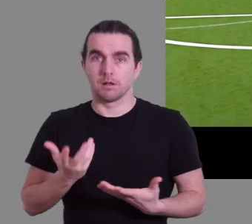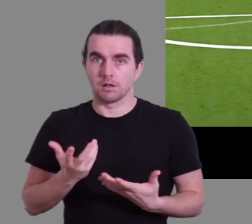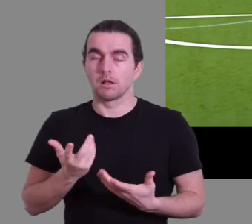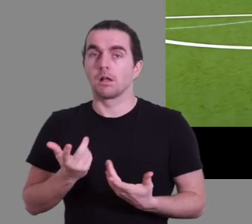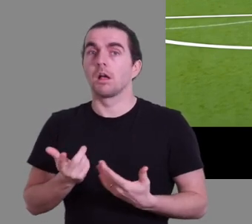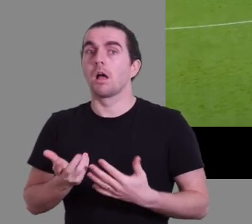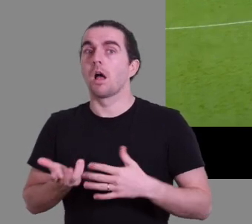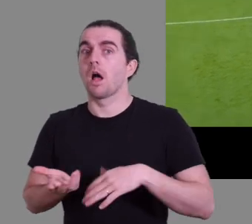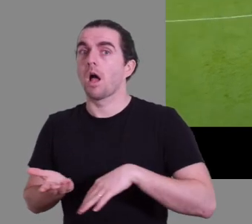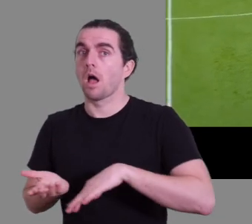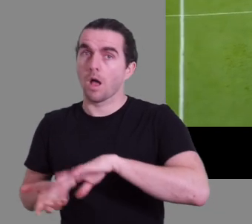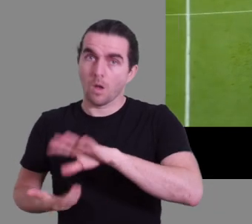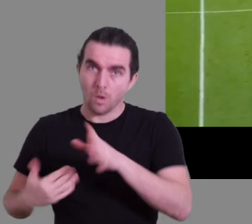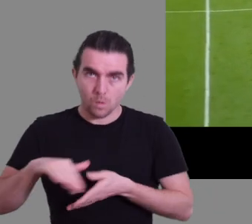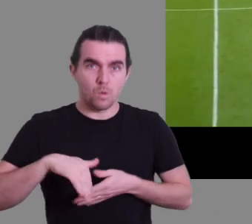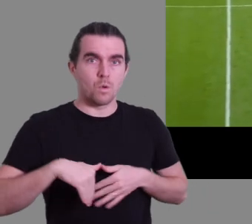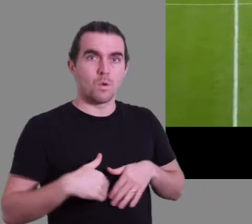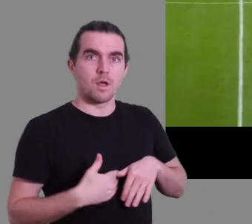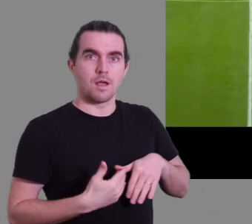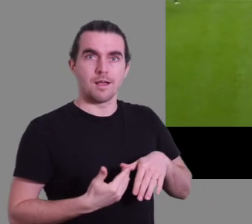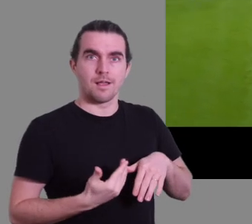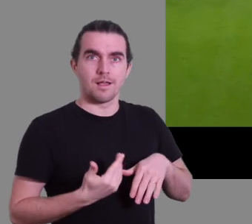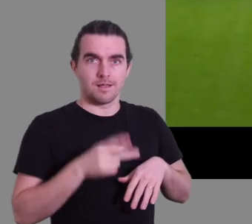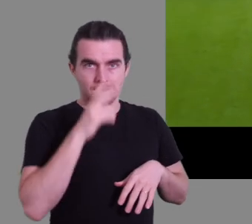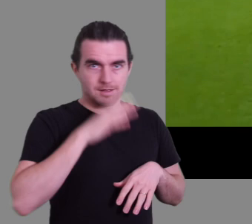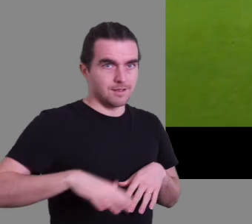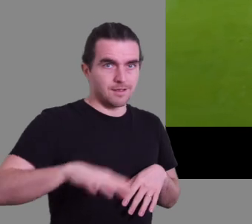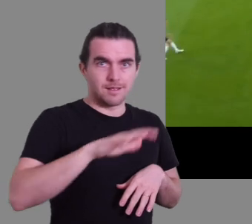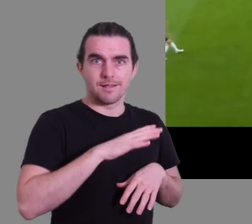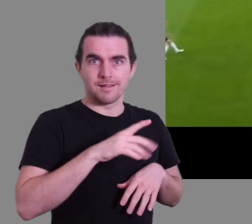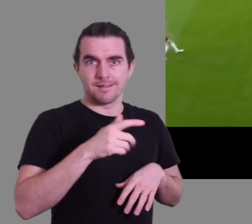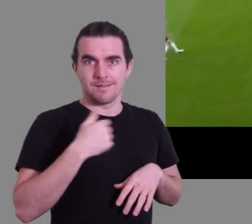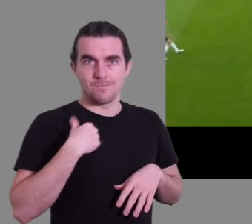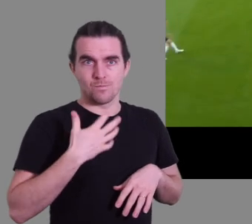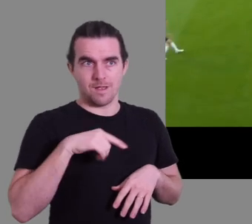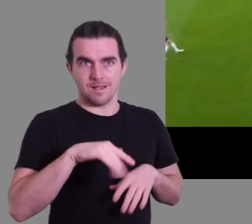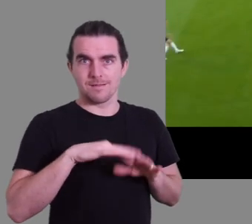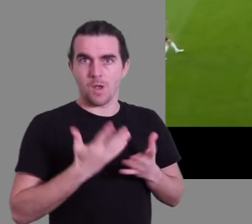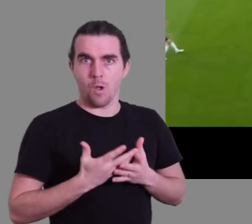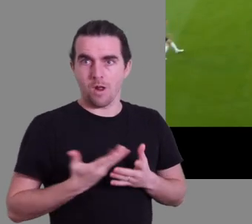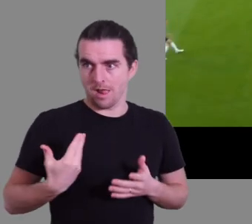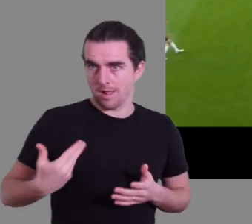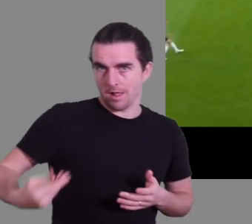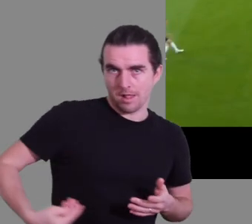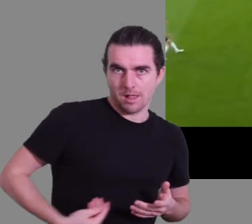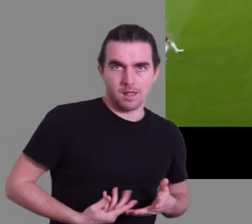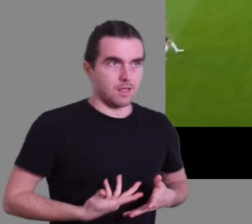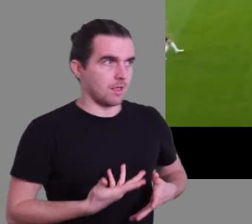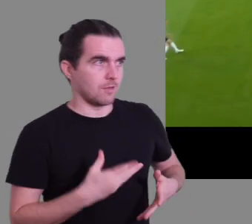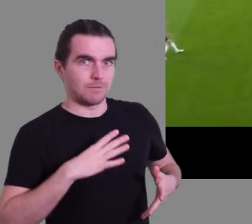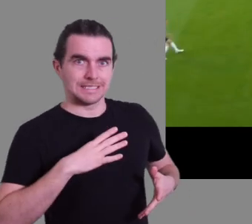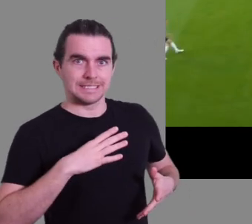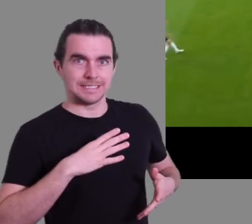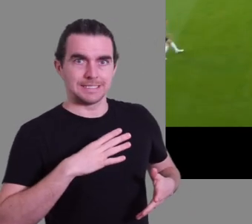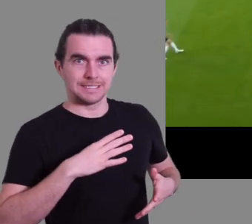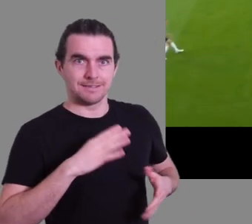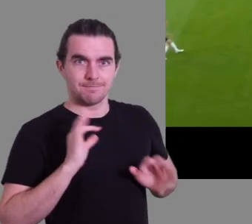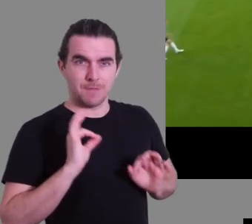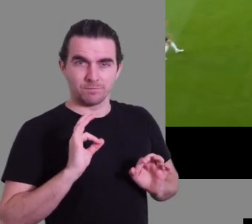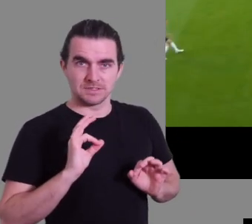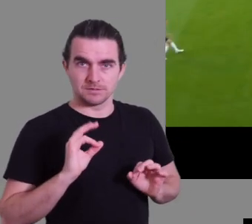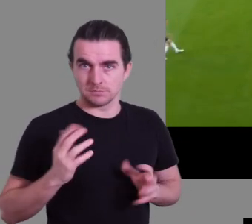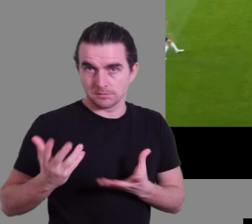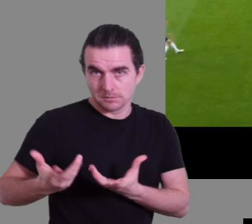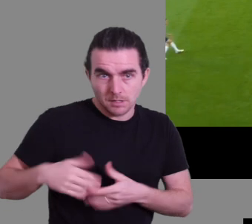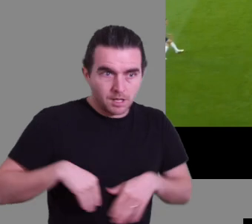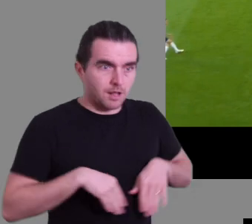moving away here and into this space, he's signaling that he wants the ball, and then he gets the perfect way to pass.